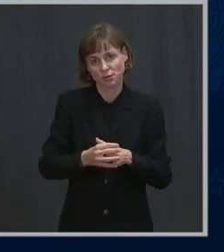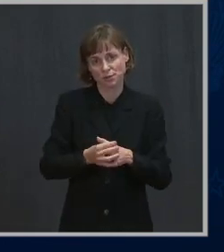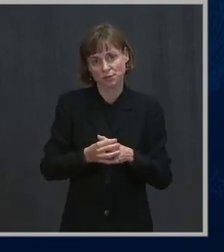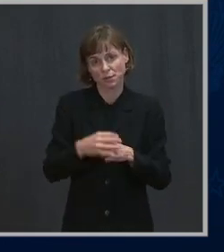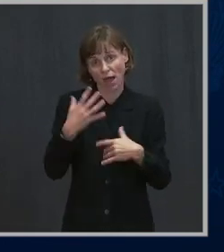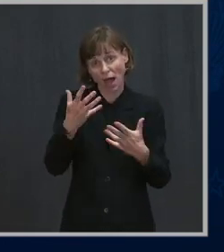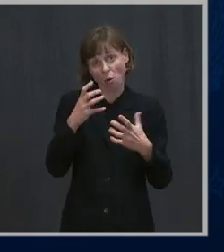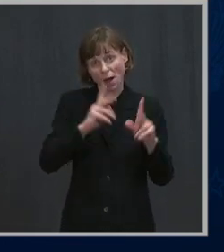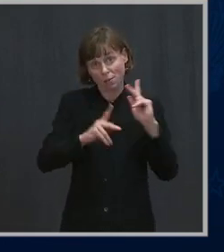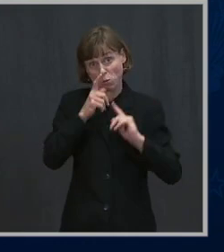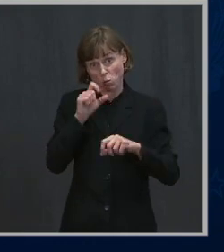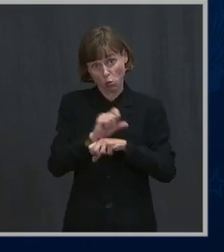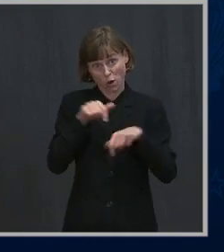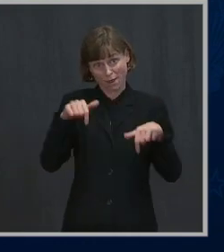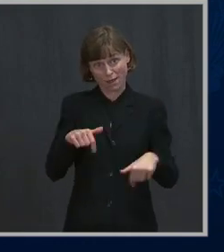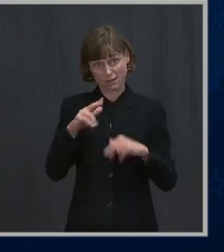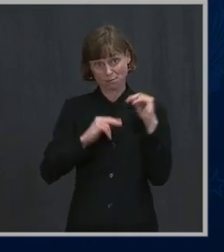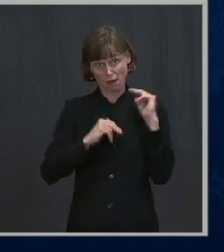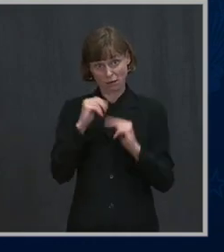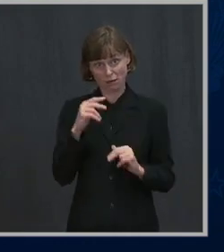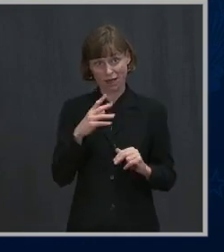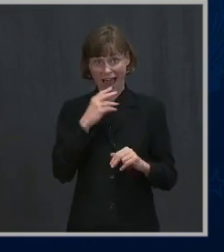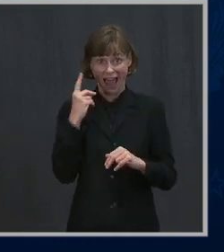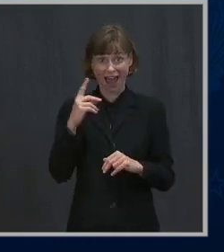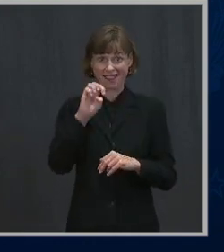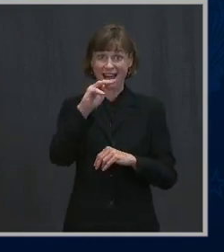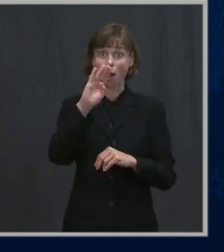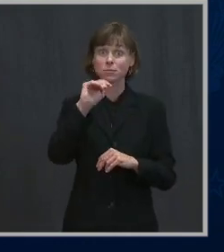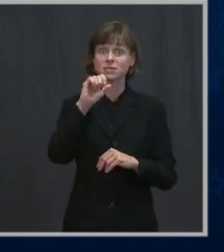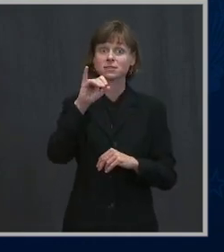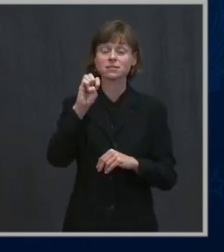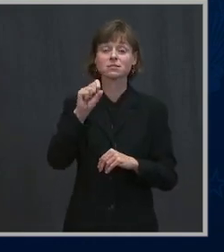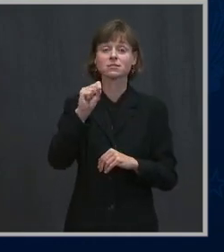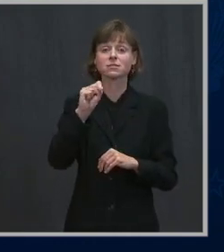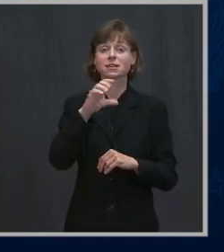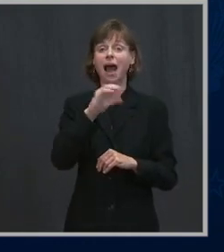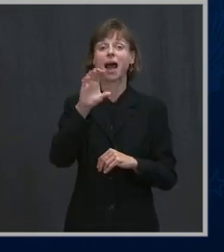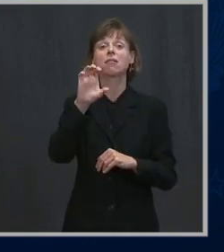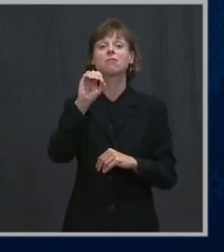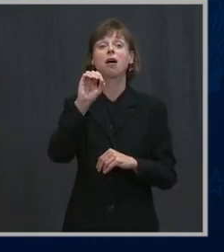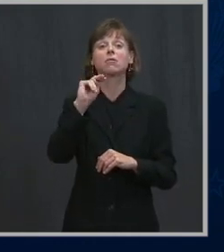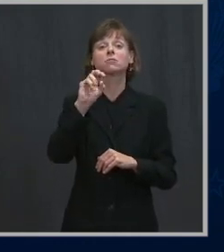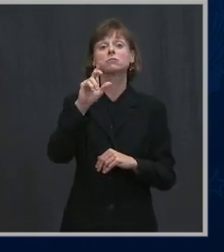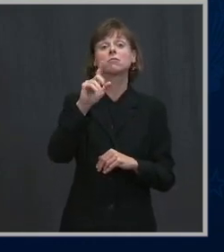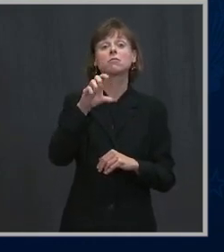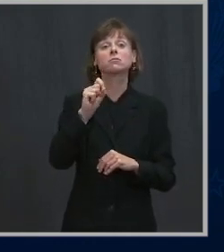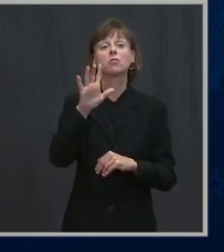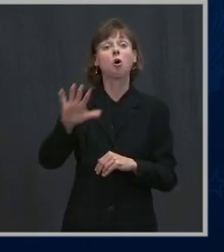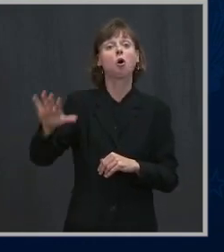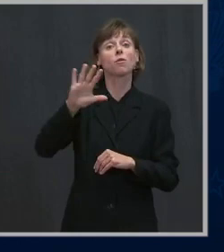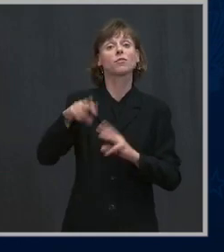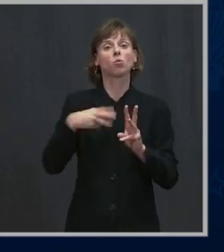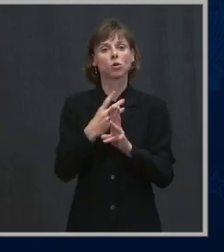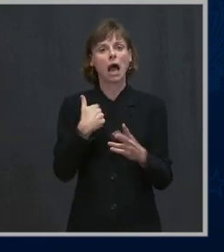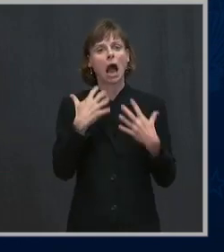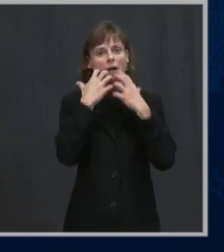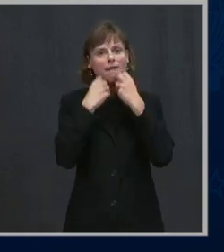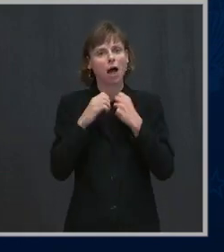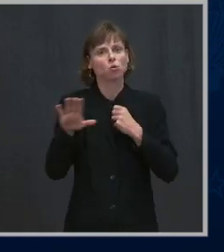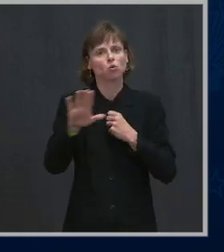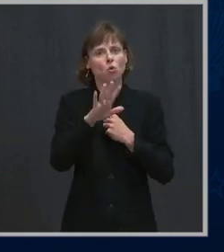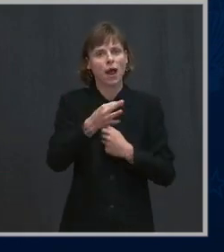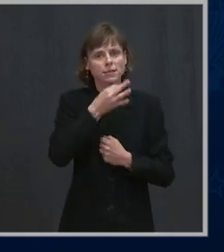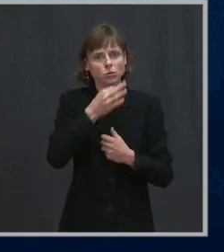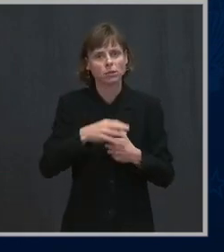who work in this building and our embassies and councils around the world to know i value your expertise